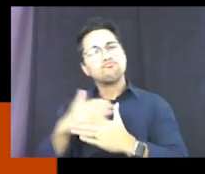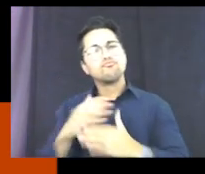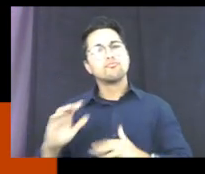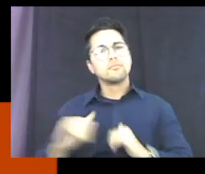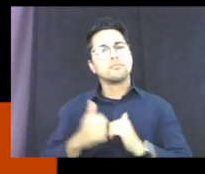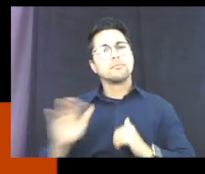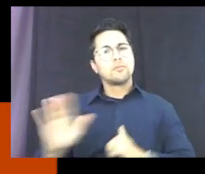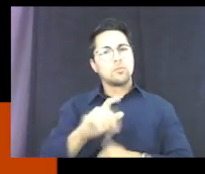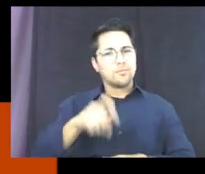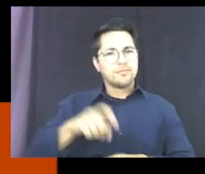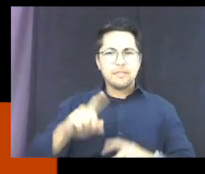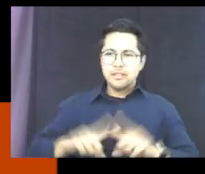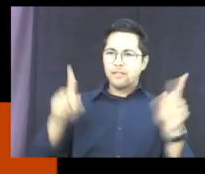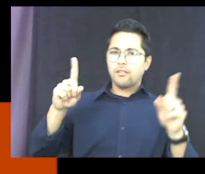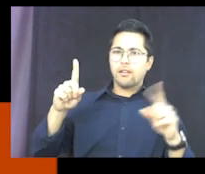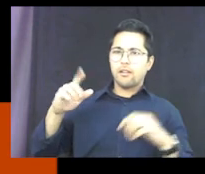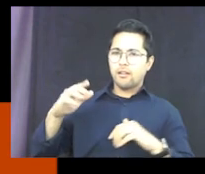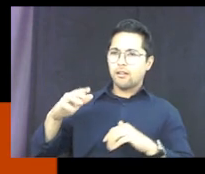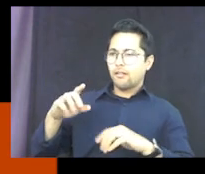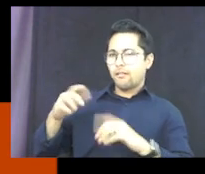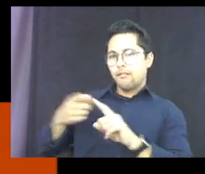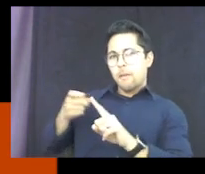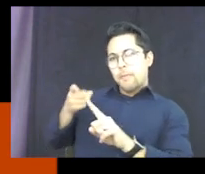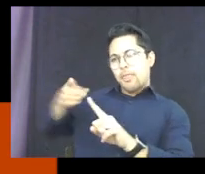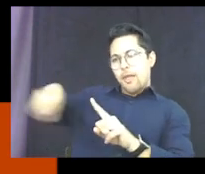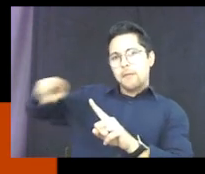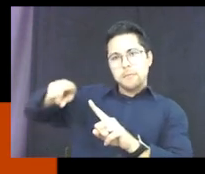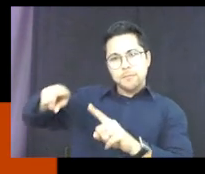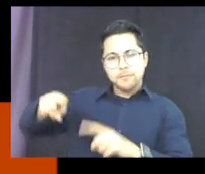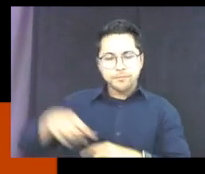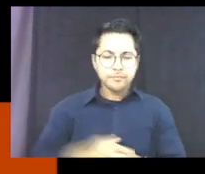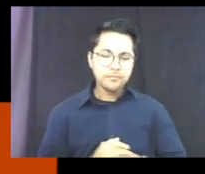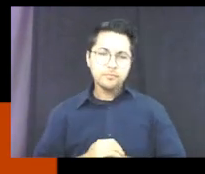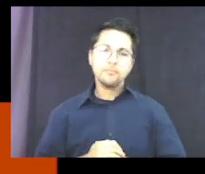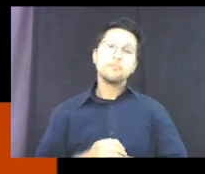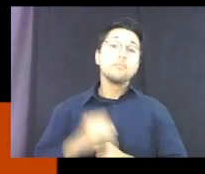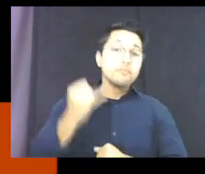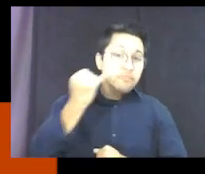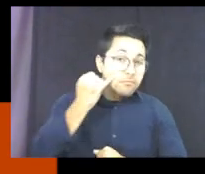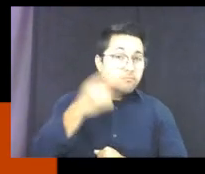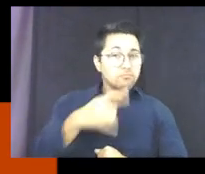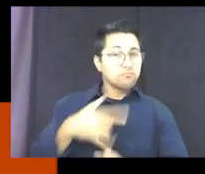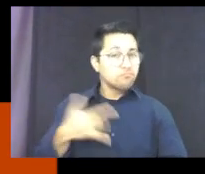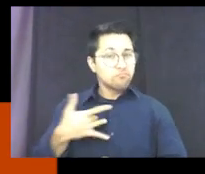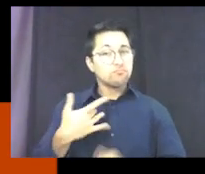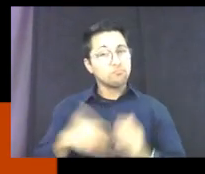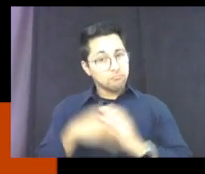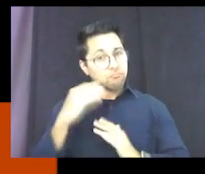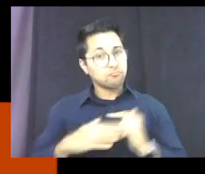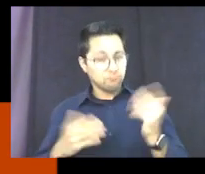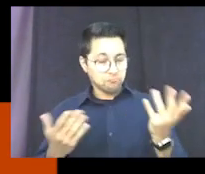differ from the majority within the group you are in, if you feel comfortable doing so.